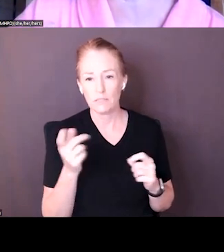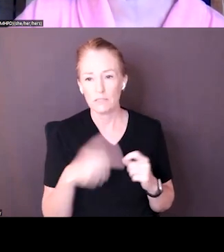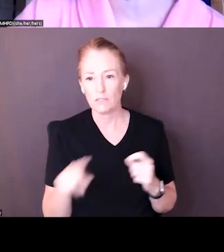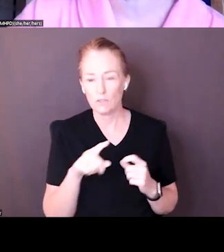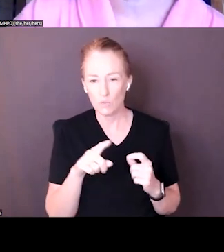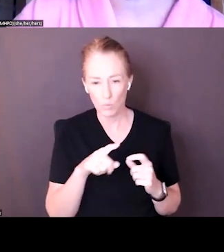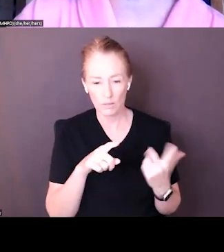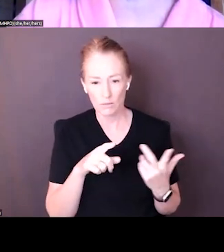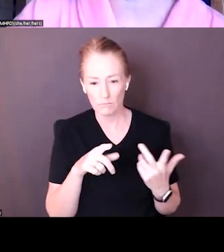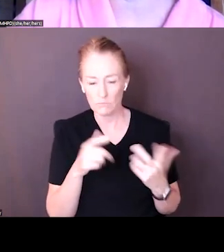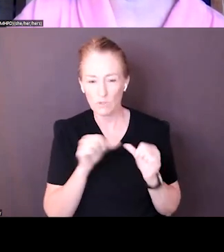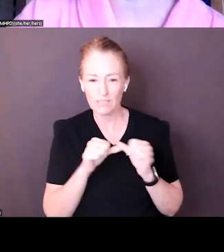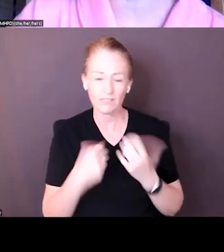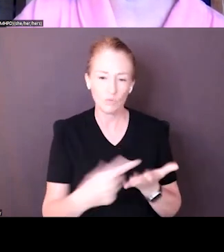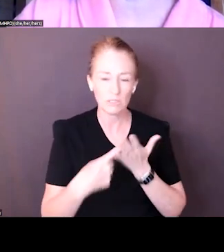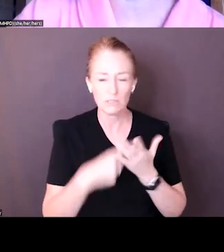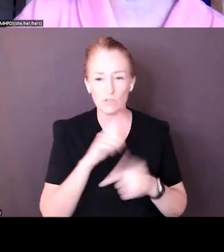You're just really